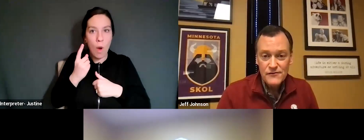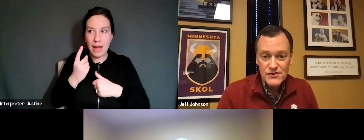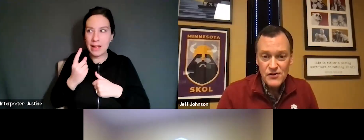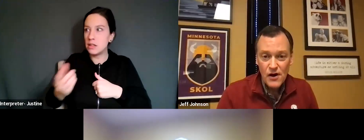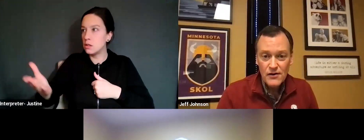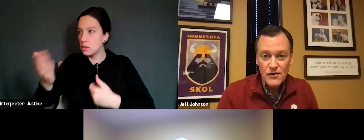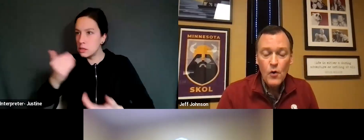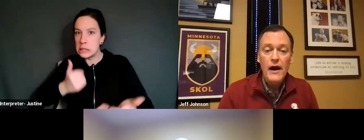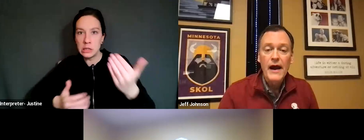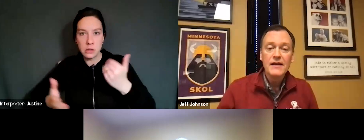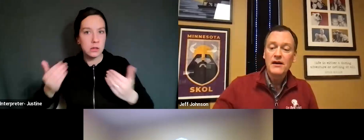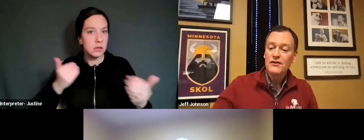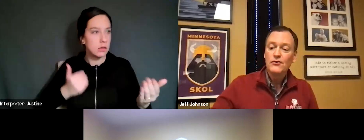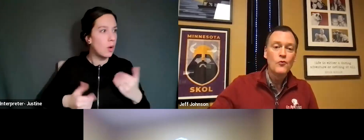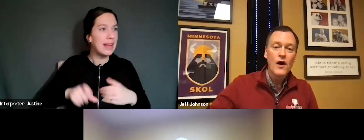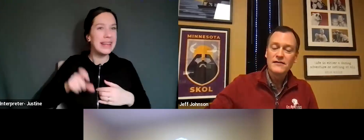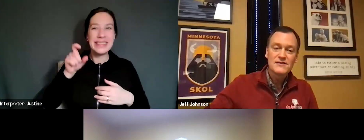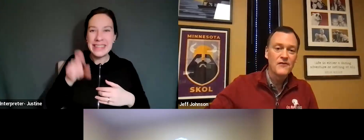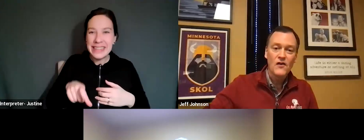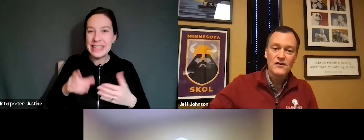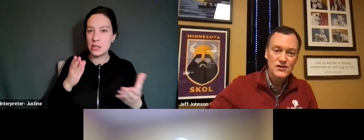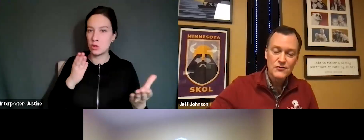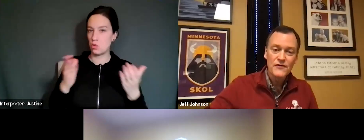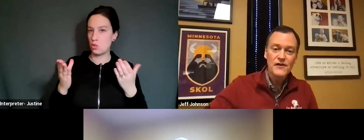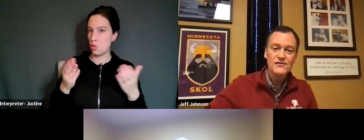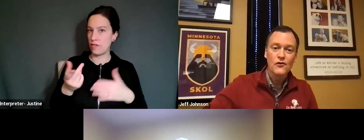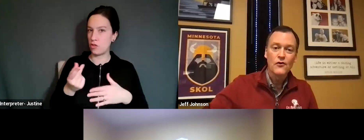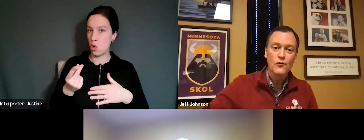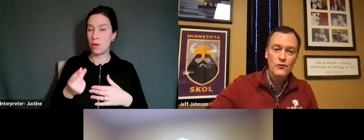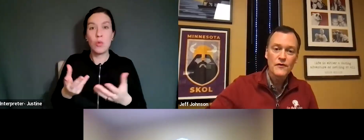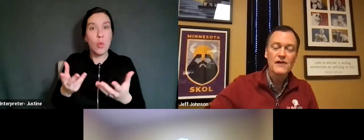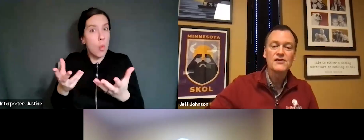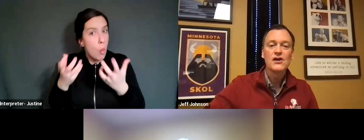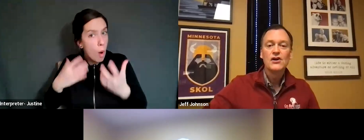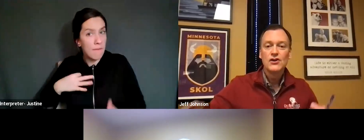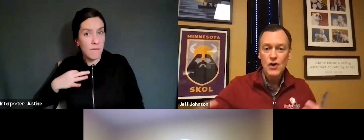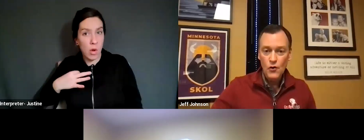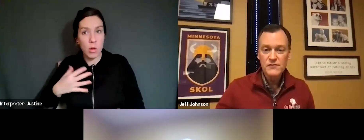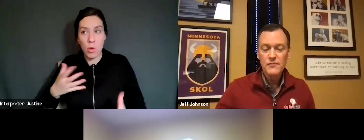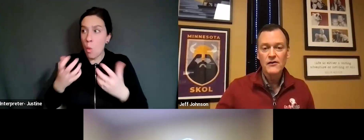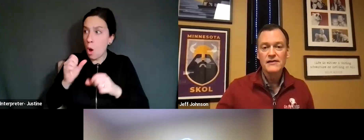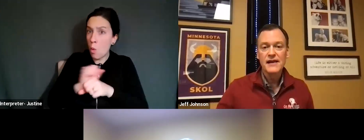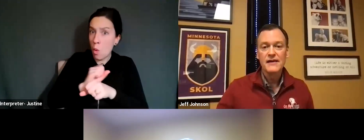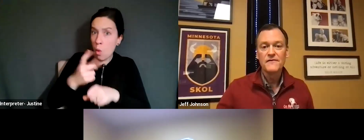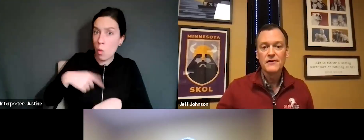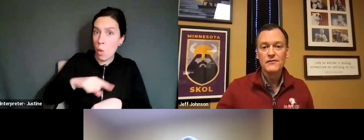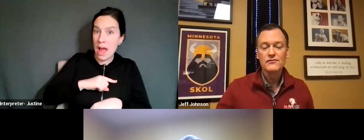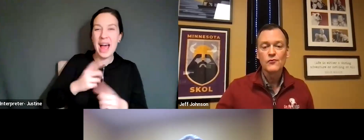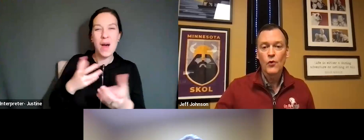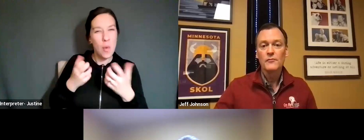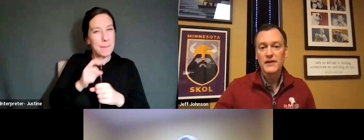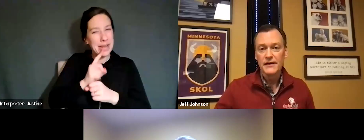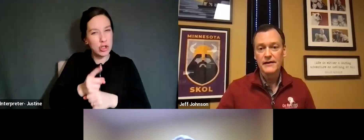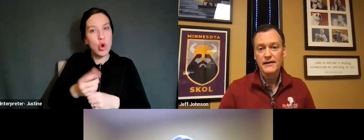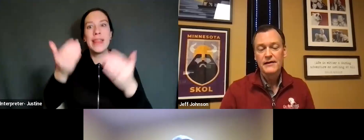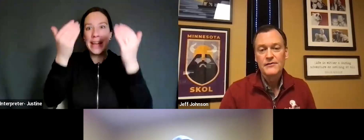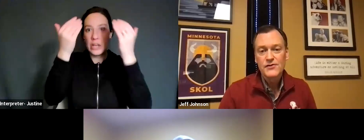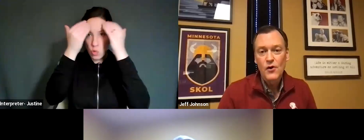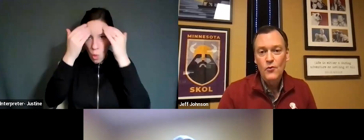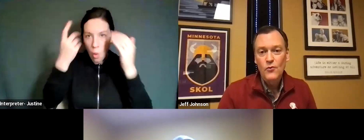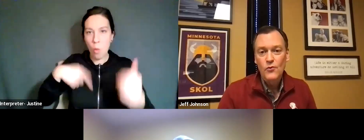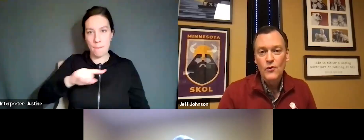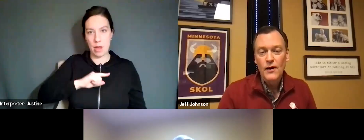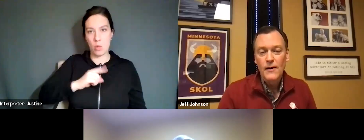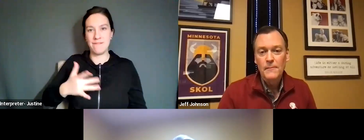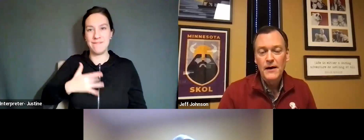a service dog or anybody who wants to volunteer with us or work with us knows about us and feels welcomed in.